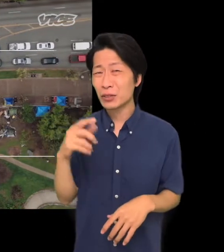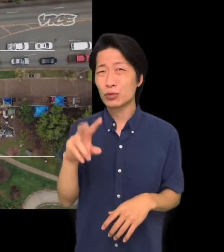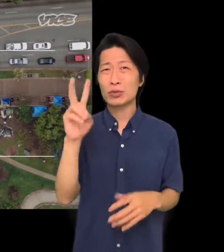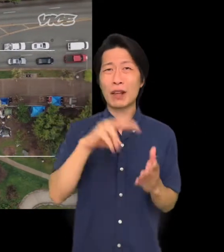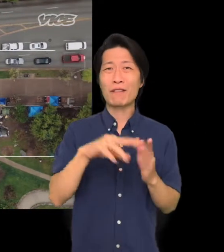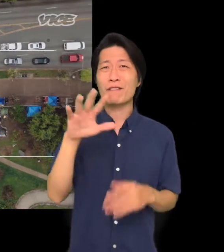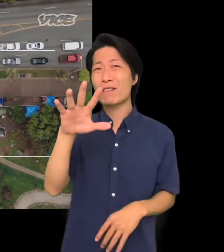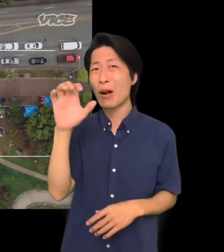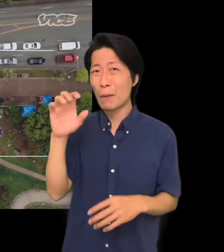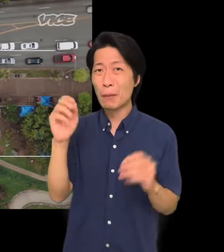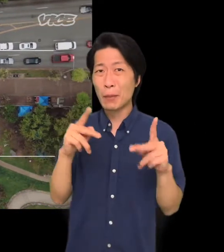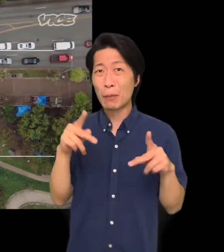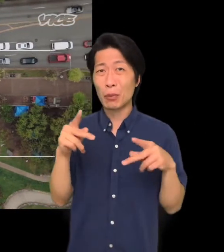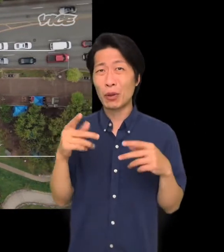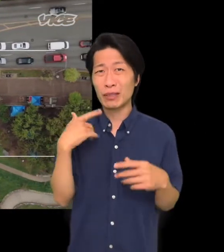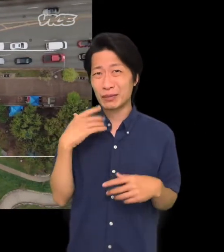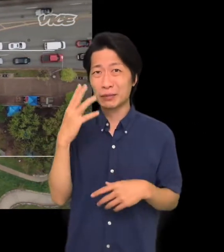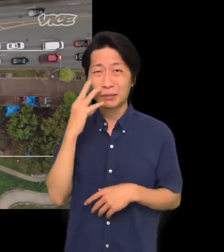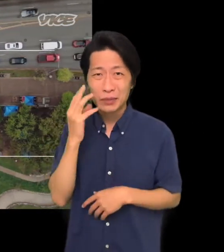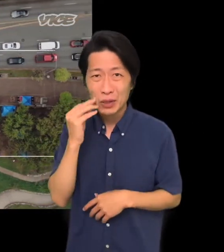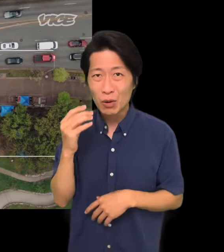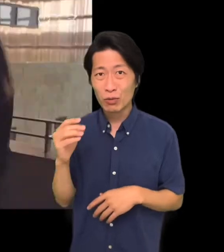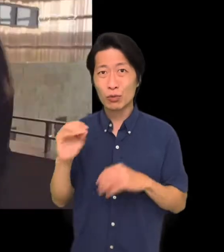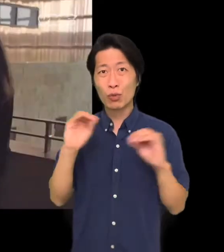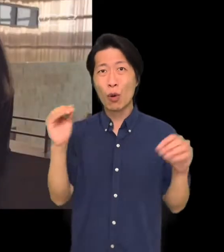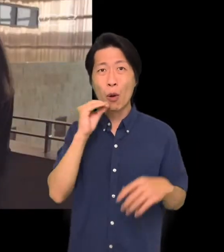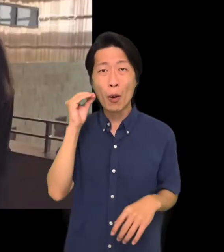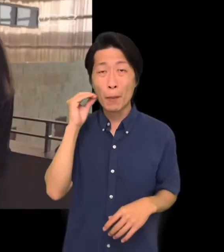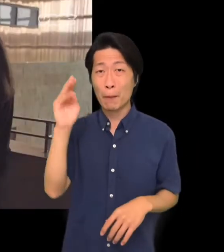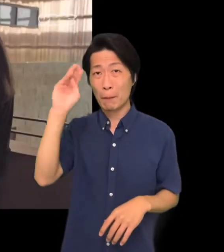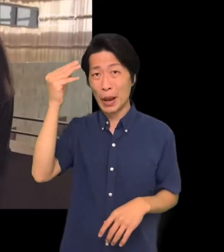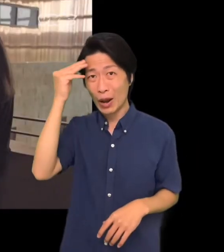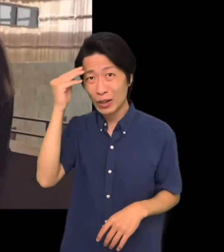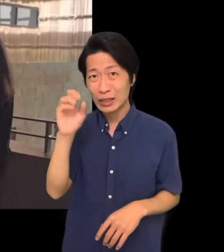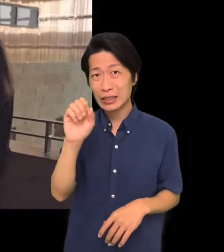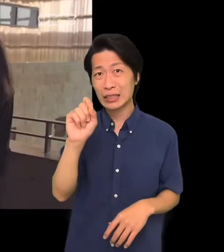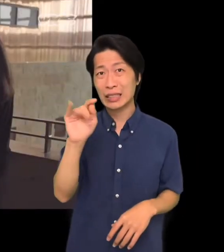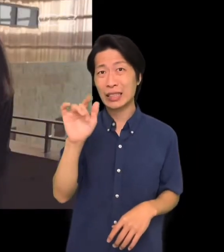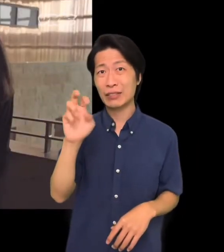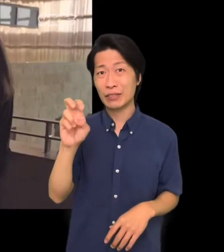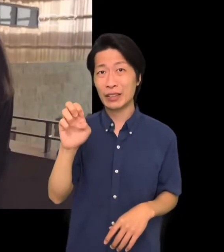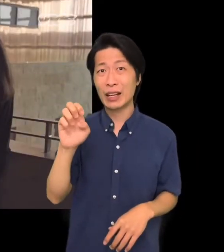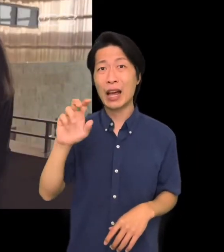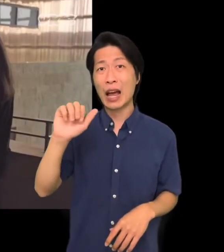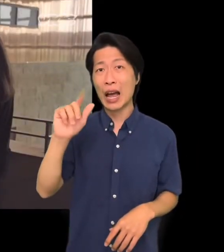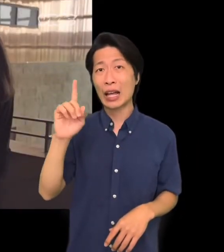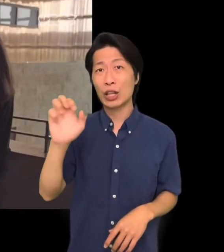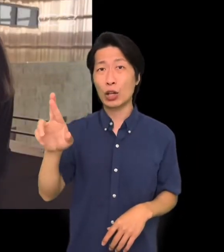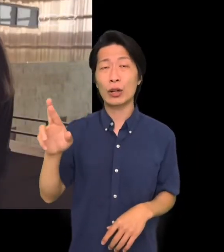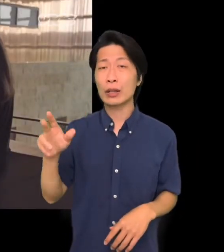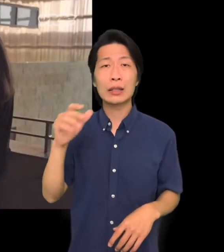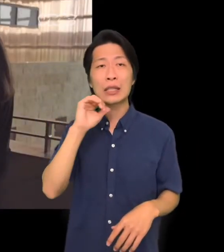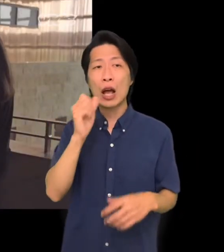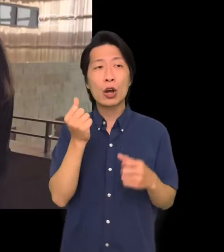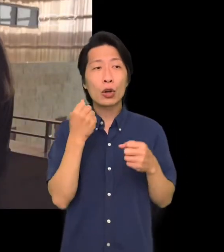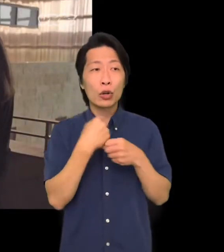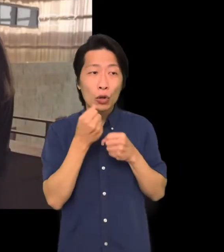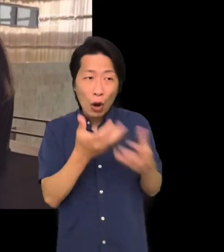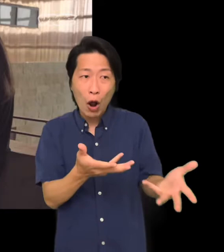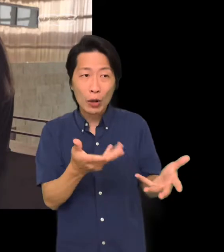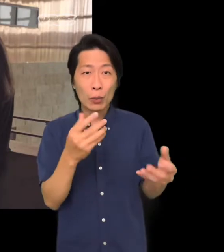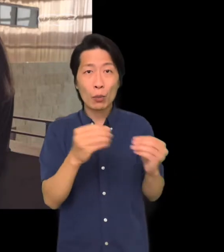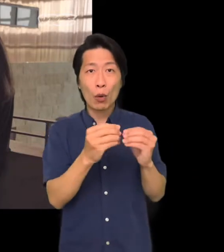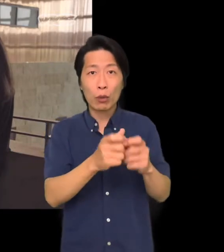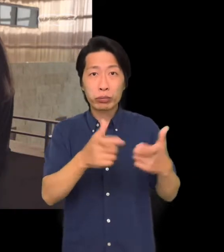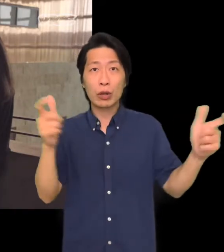than 2,500 people experiencing homelessness. Mayor Steve Adler says ending the camping ban hasn't caused the number to go up, it's just made